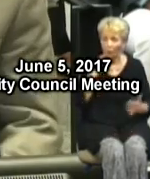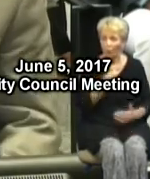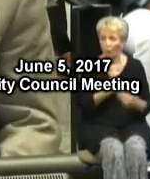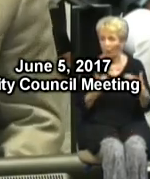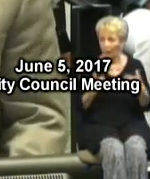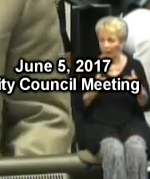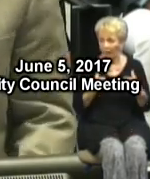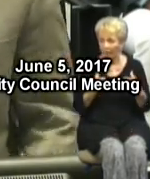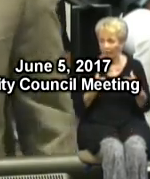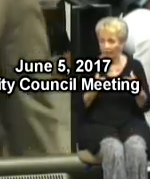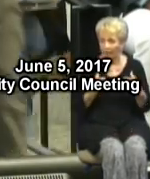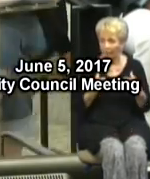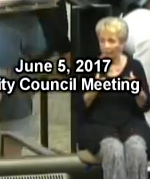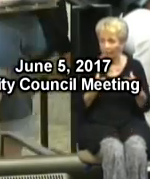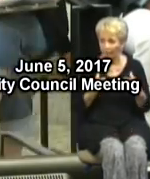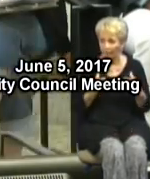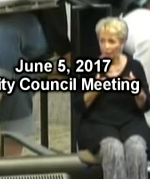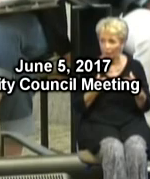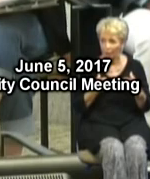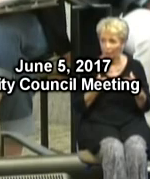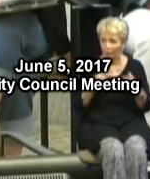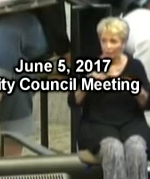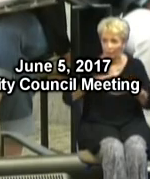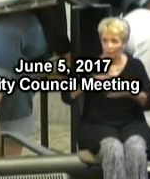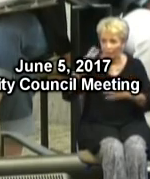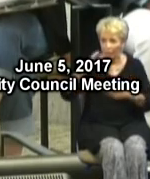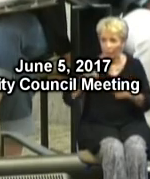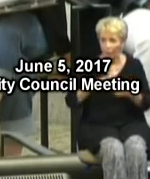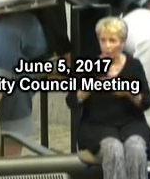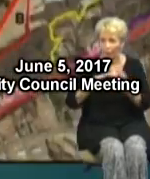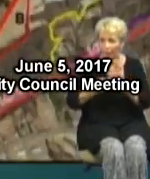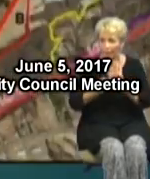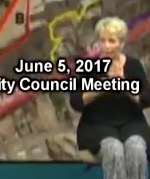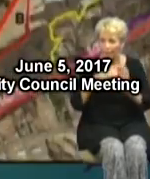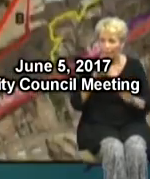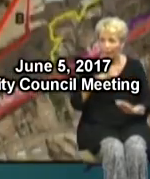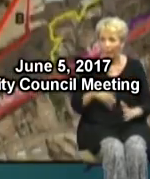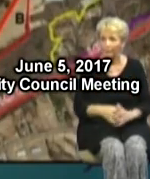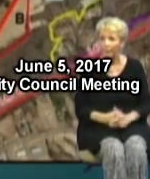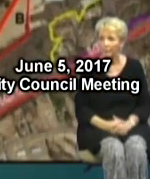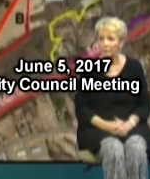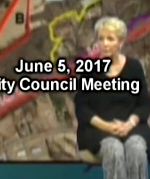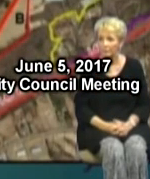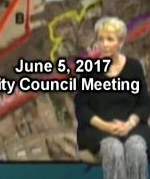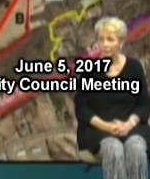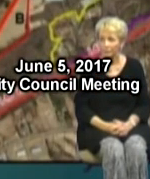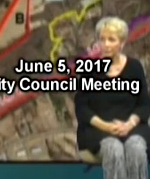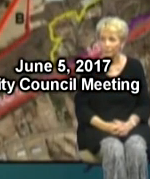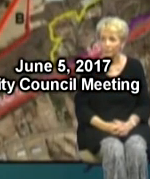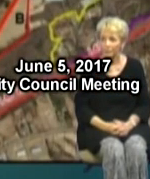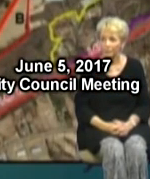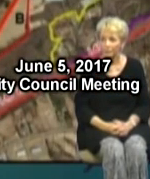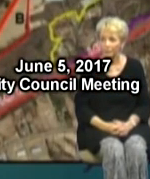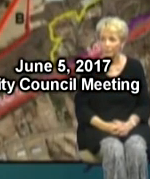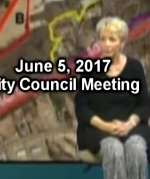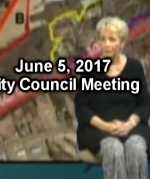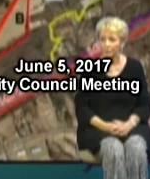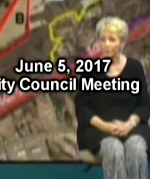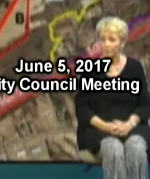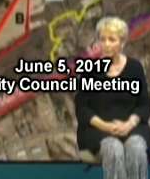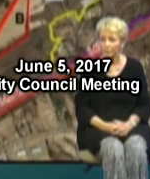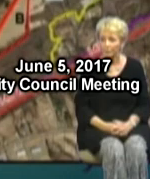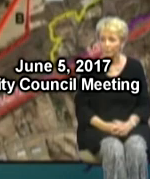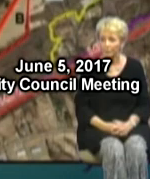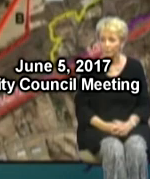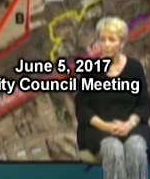is a, and Chad, if I can get you to bring up the first map. That's